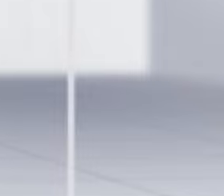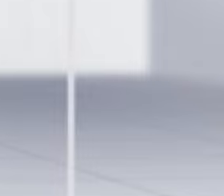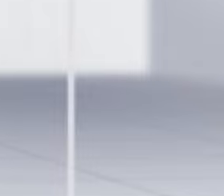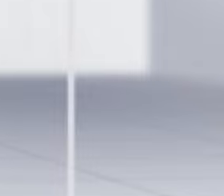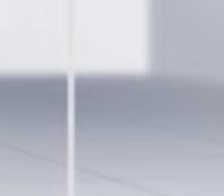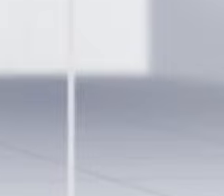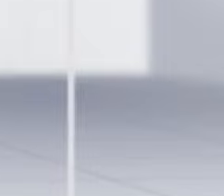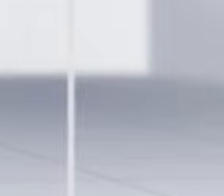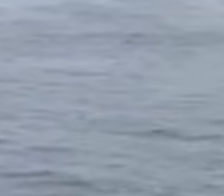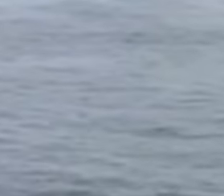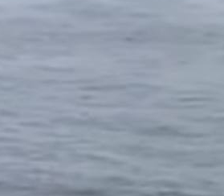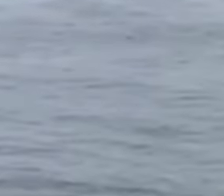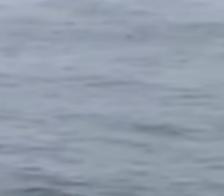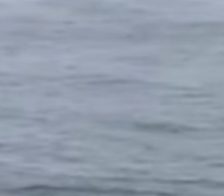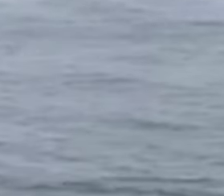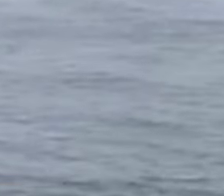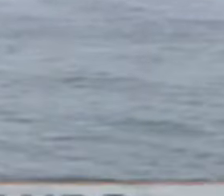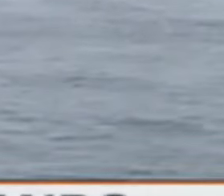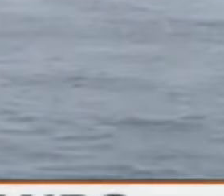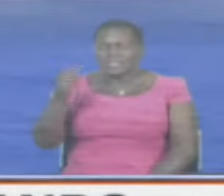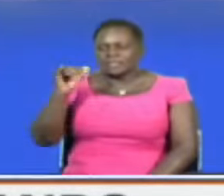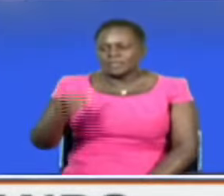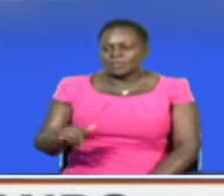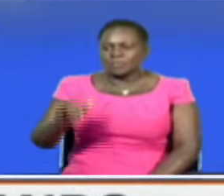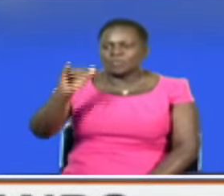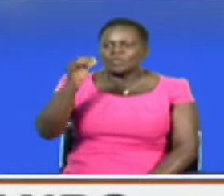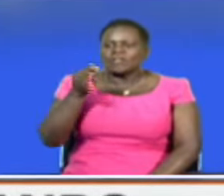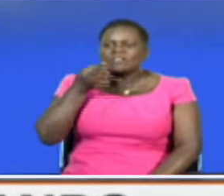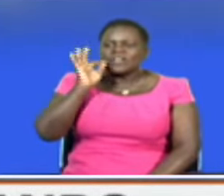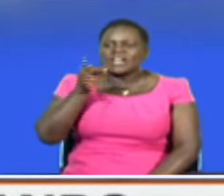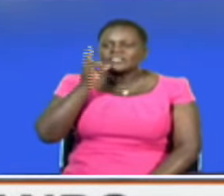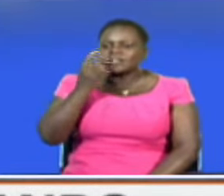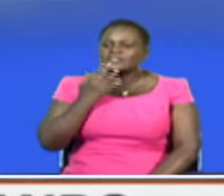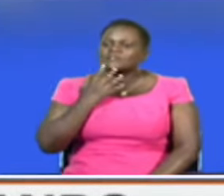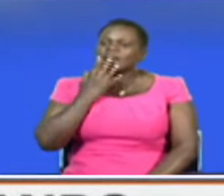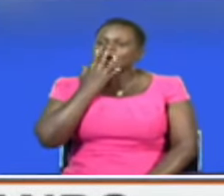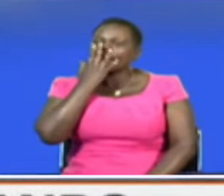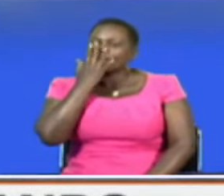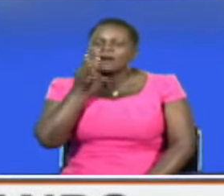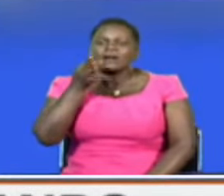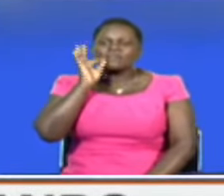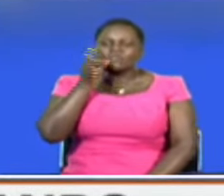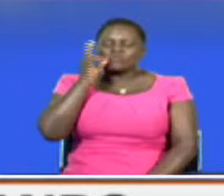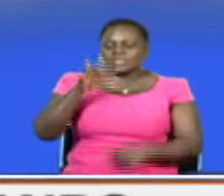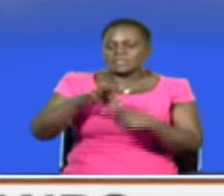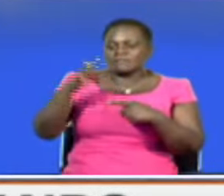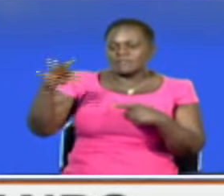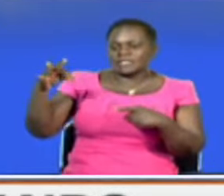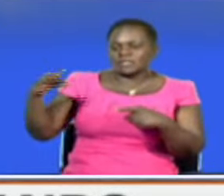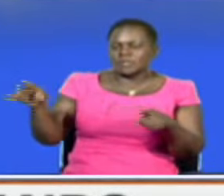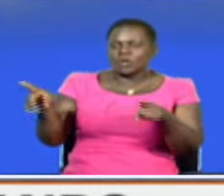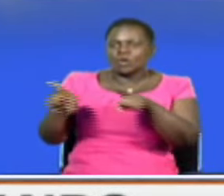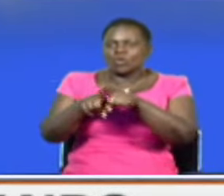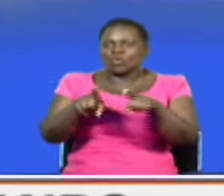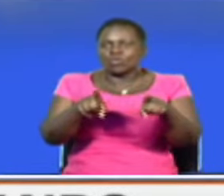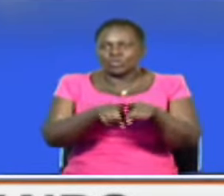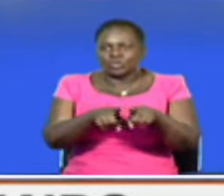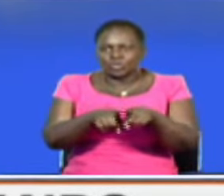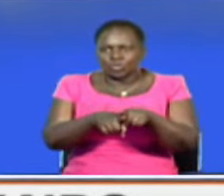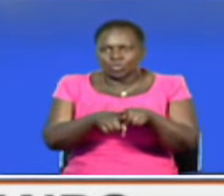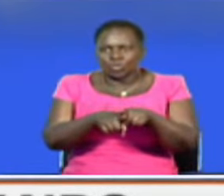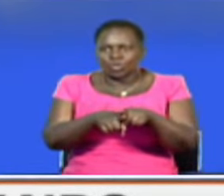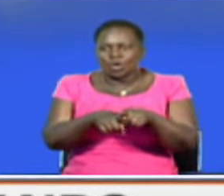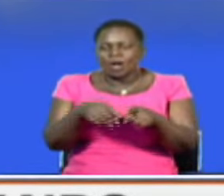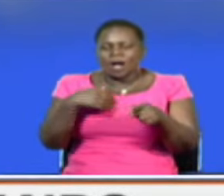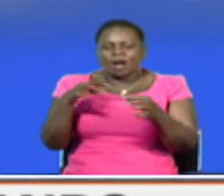of indoor plants. Kenya exports a lot of fresh produce, especially cut flowers, fruits, and vegetables. And also, the Port of Rotterdam has a